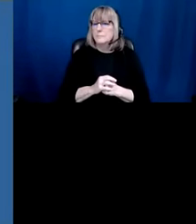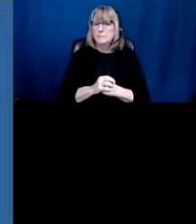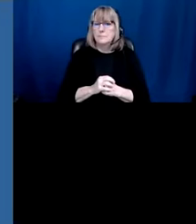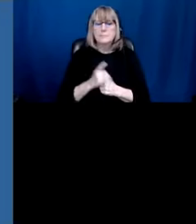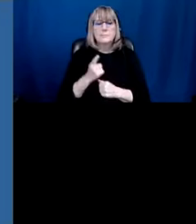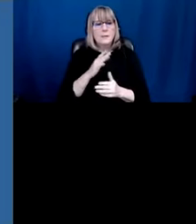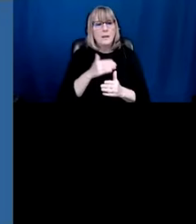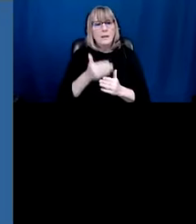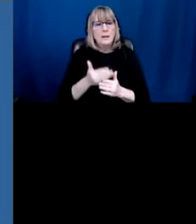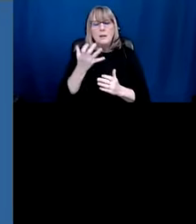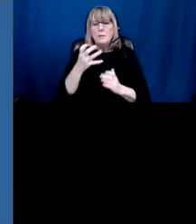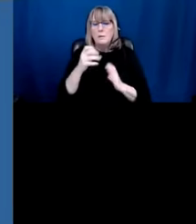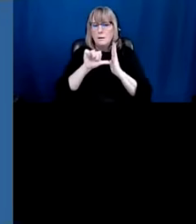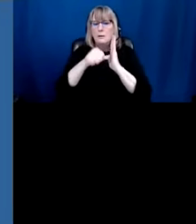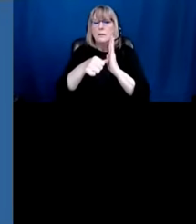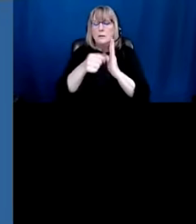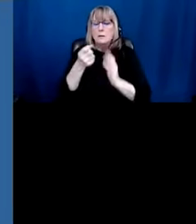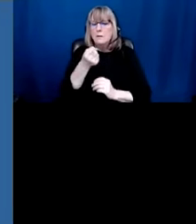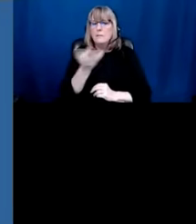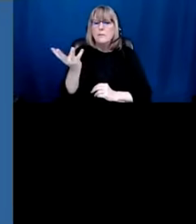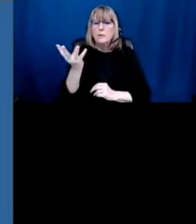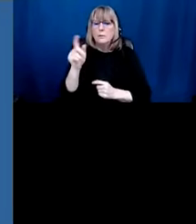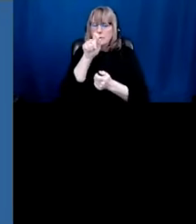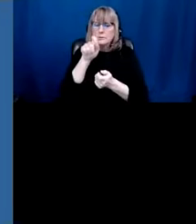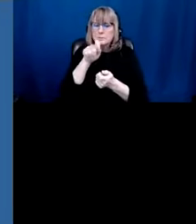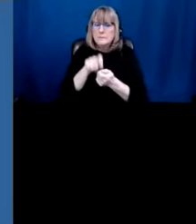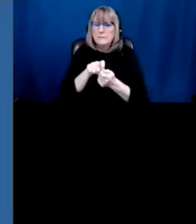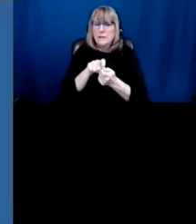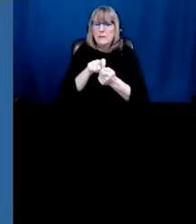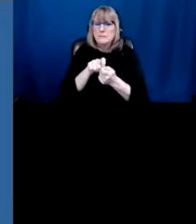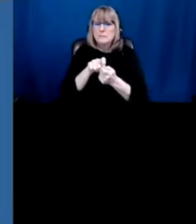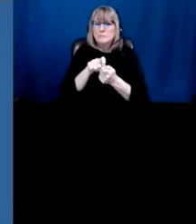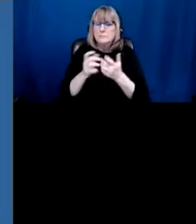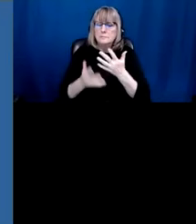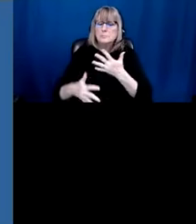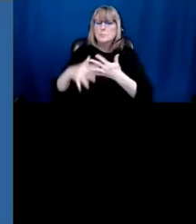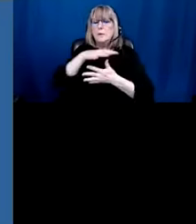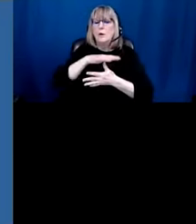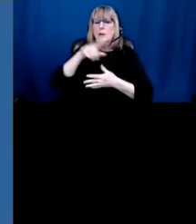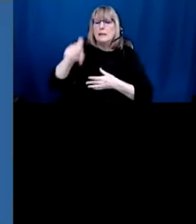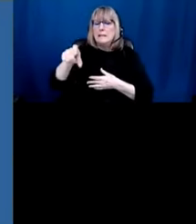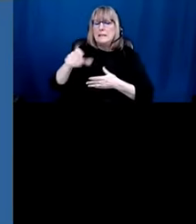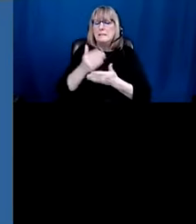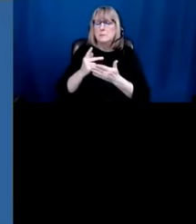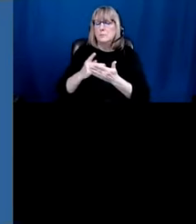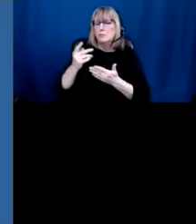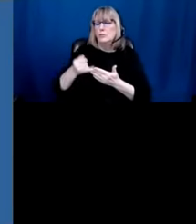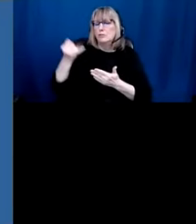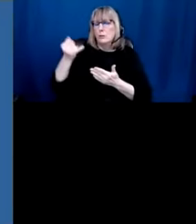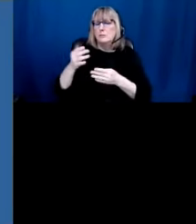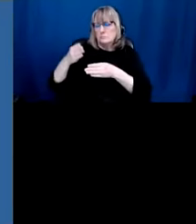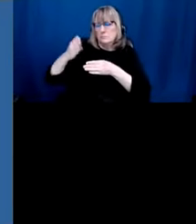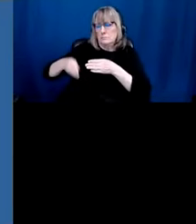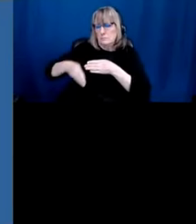Next, I want to highlight a few of the specific priority needs and some of the projects that have been